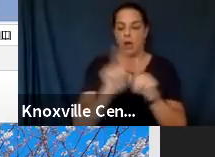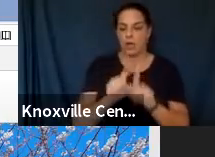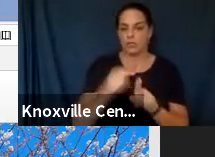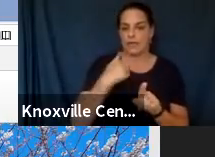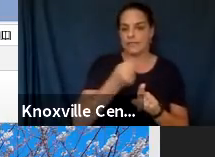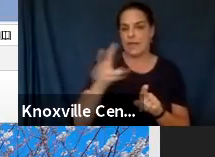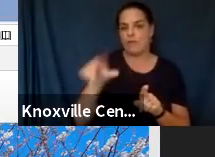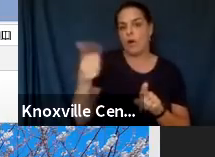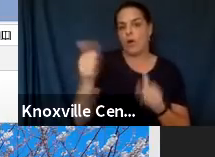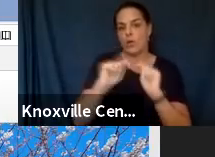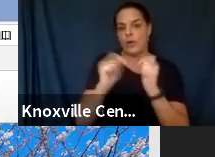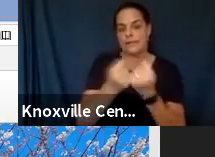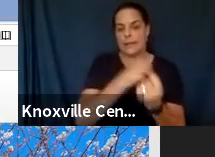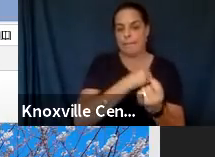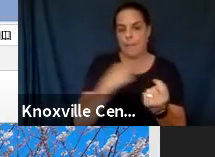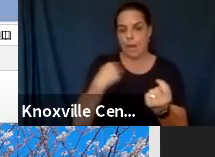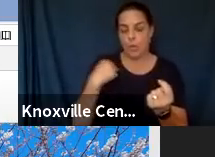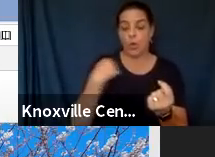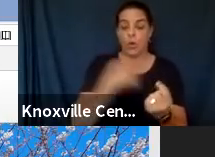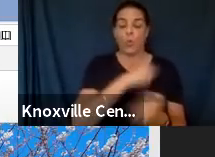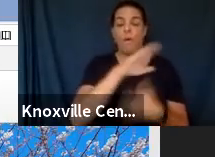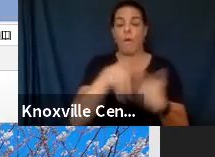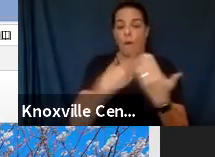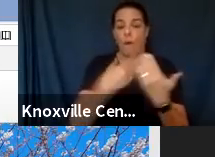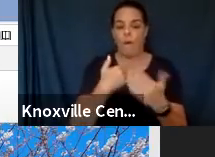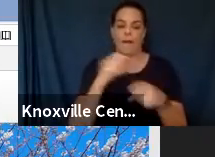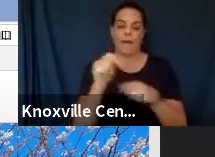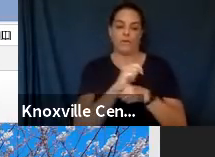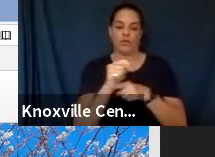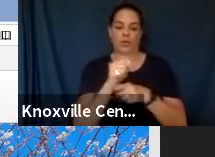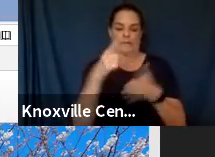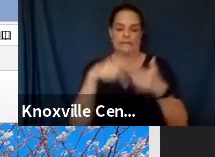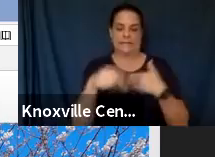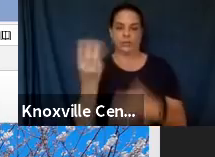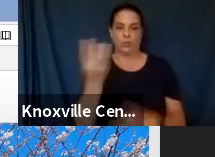team members, and all of us have training on next Wednesday.